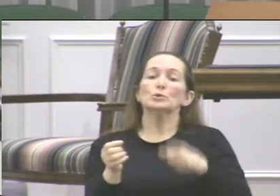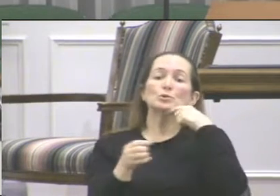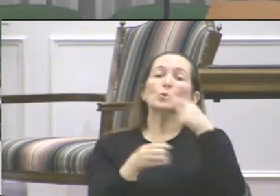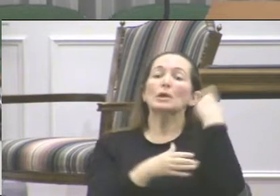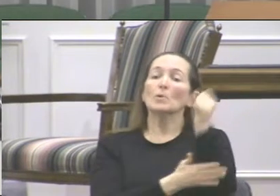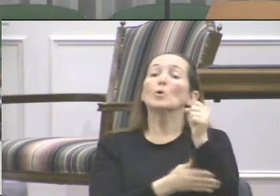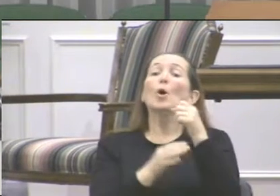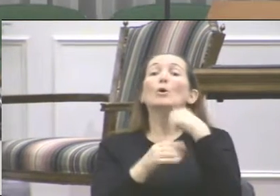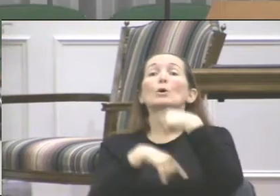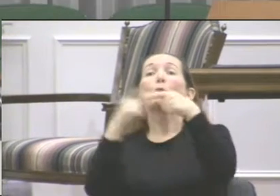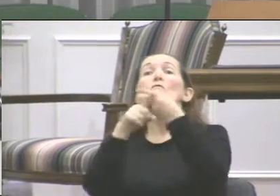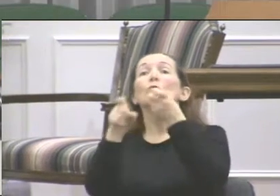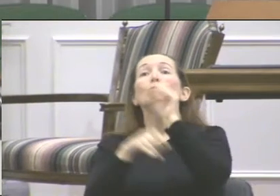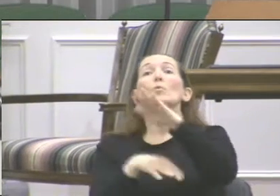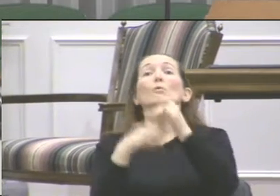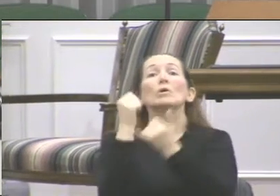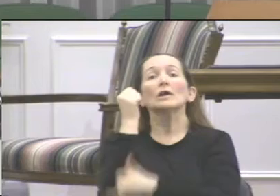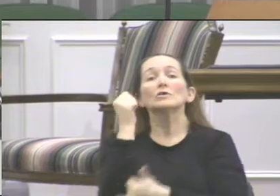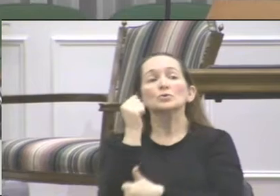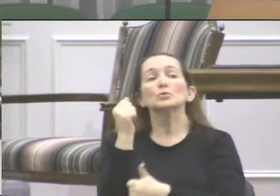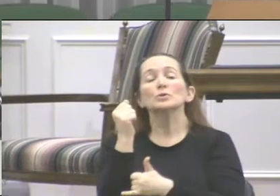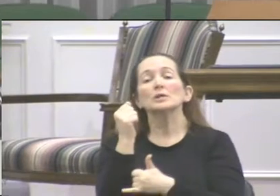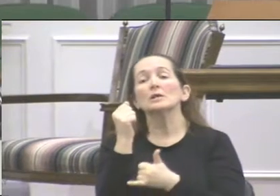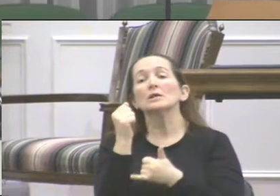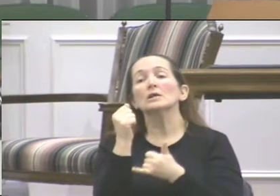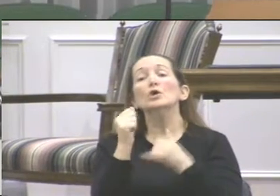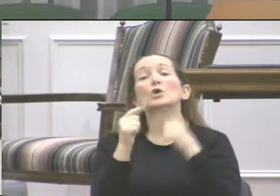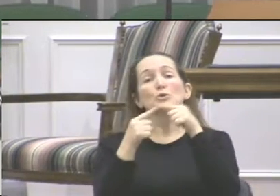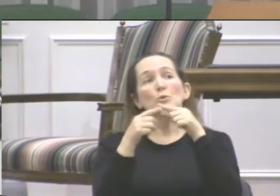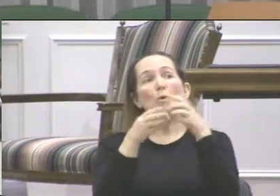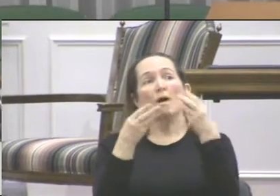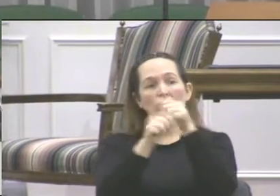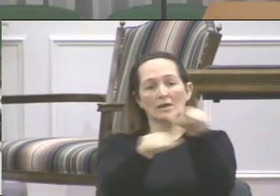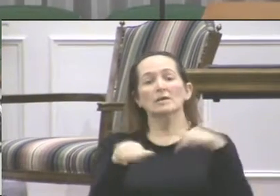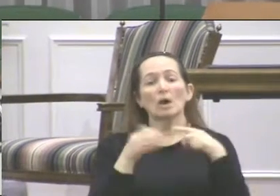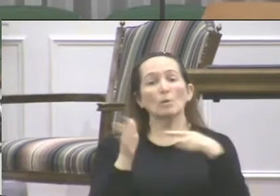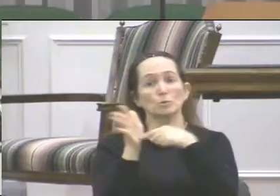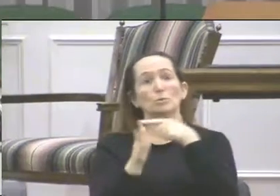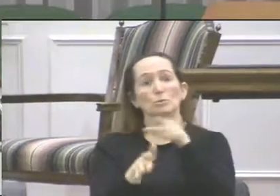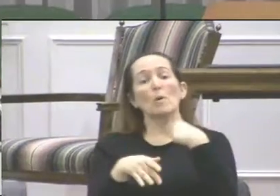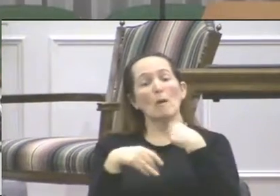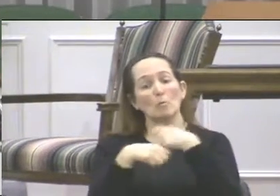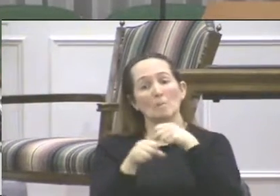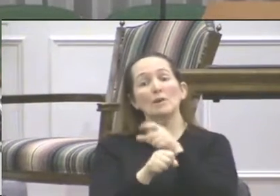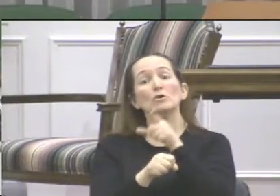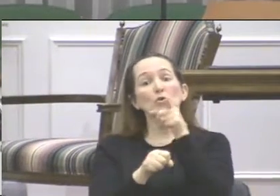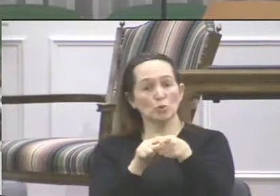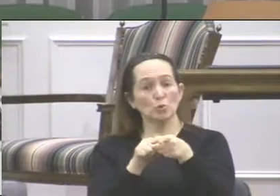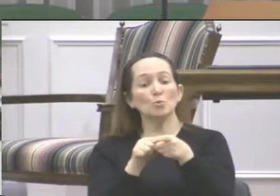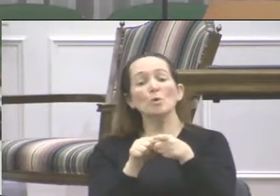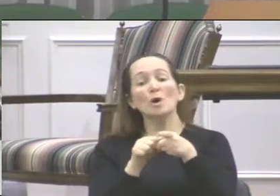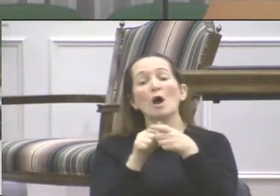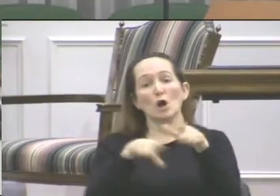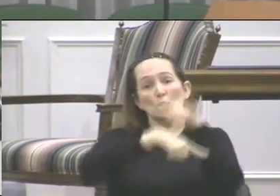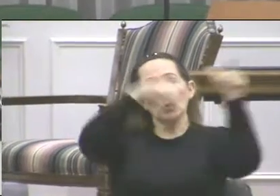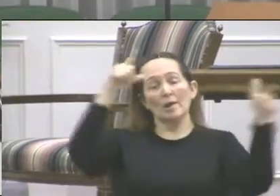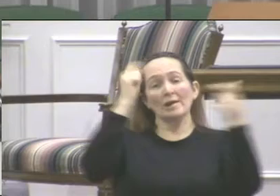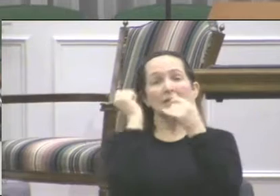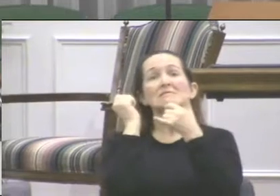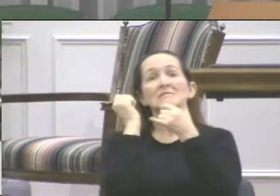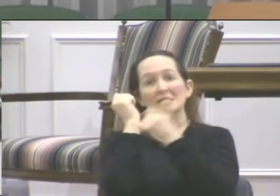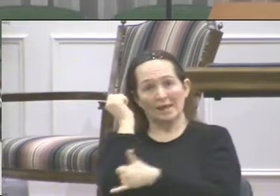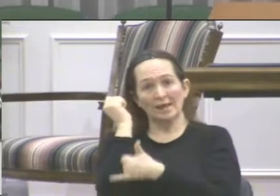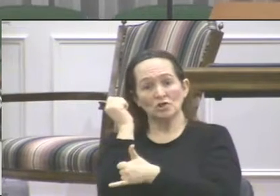the land which I will show you. And I will make you a great nation, and I will bless you, and make your name